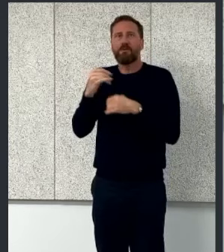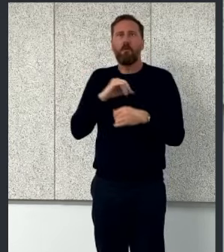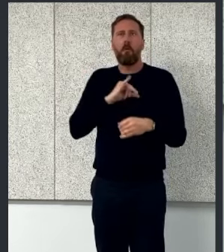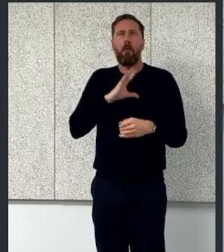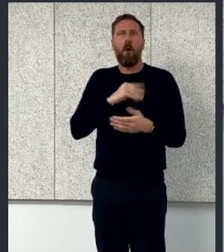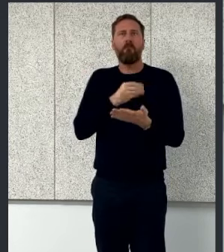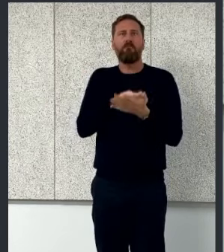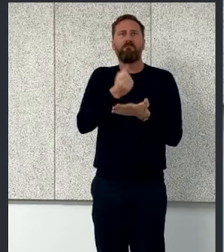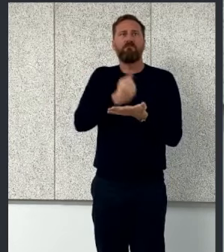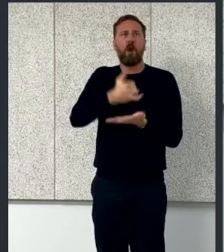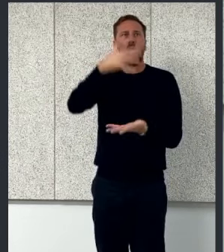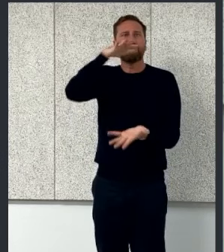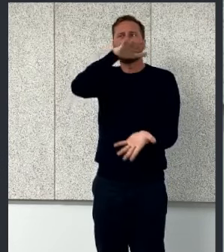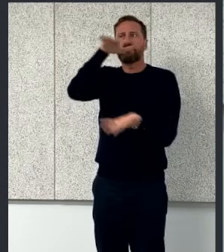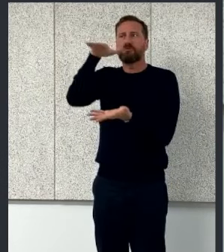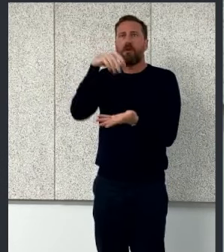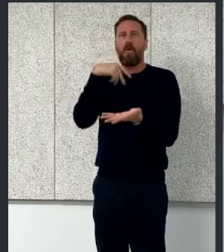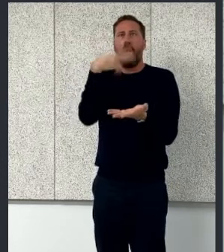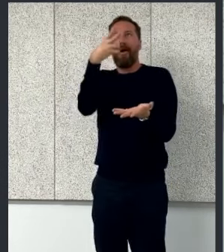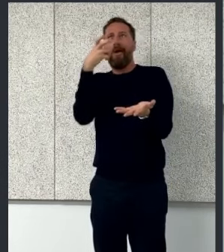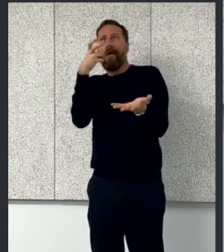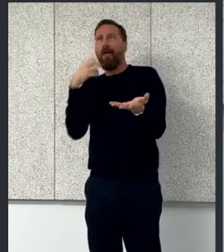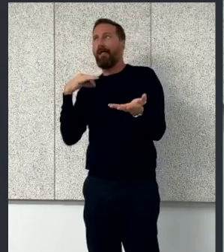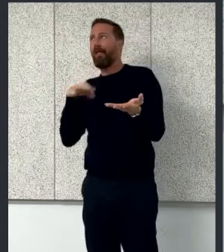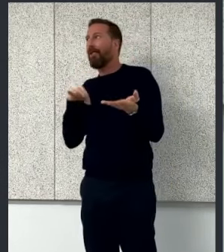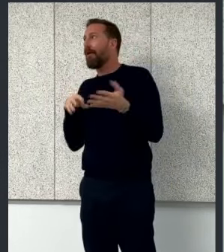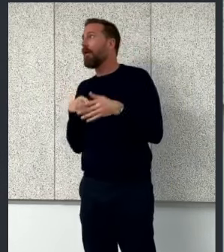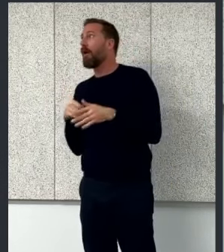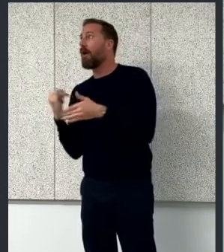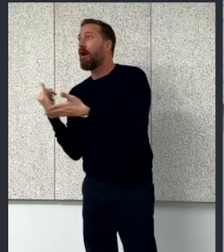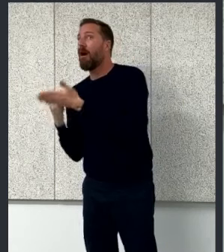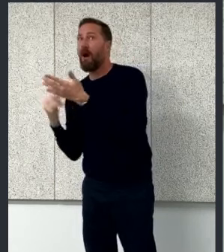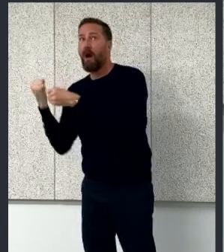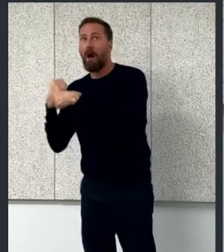do. And I think that